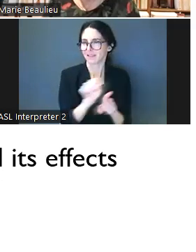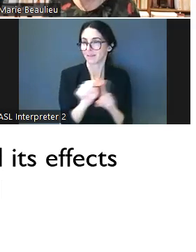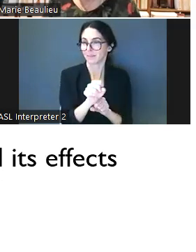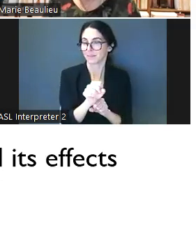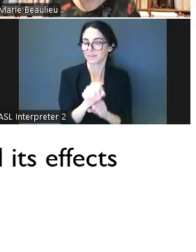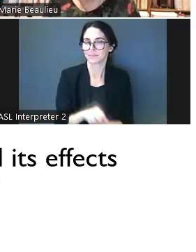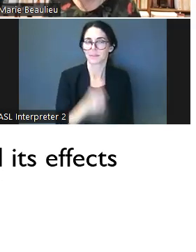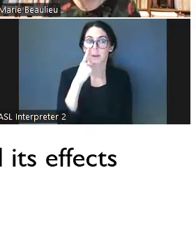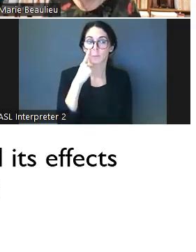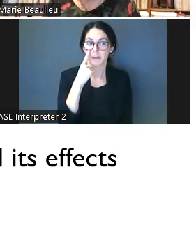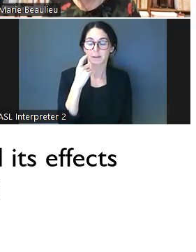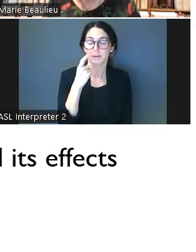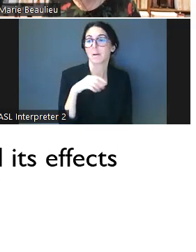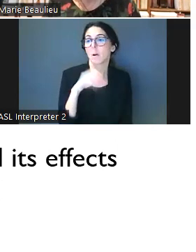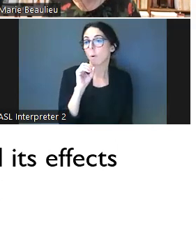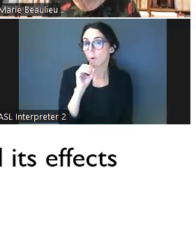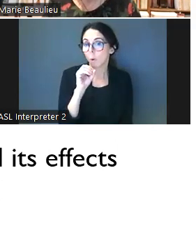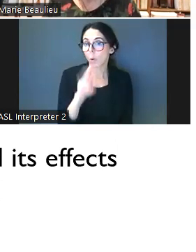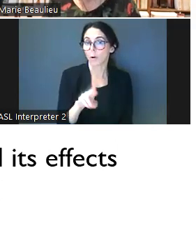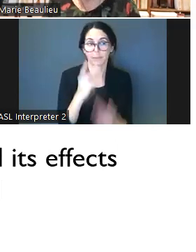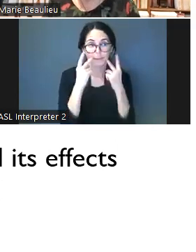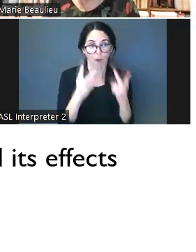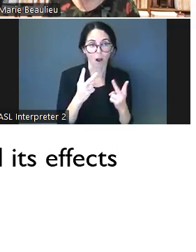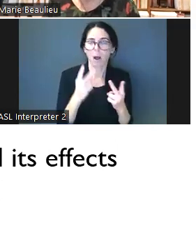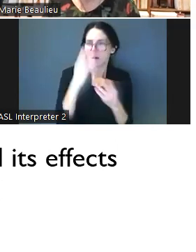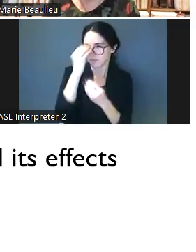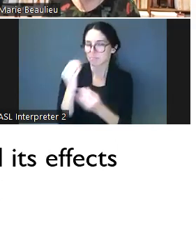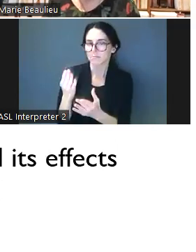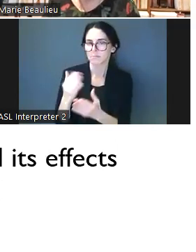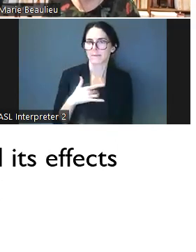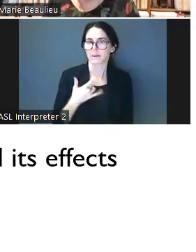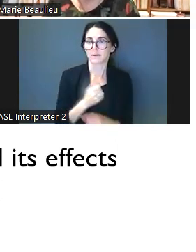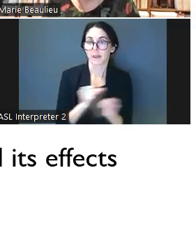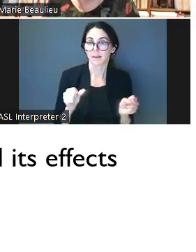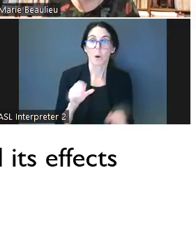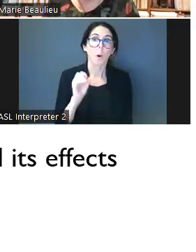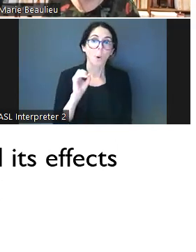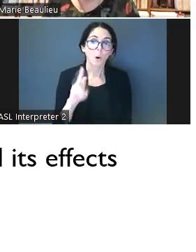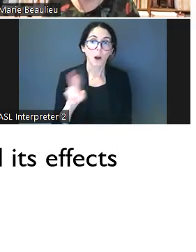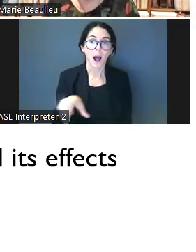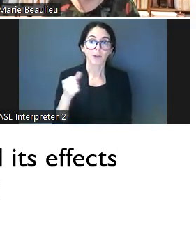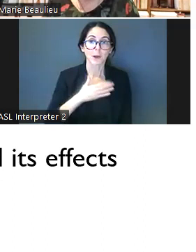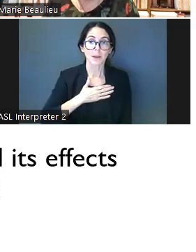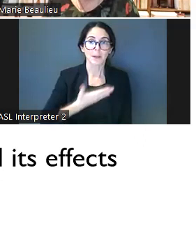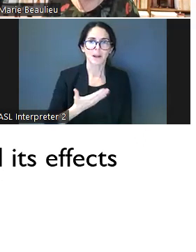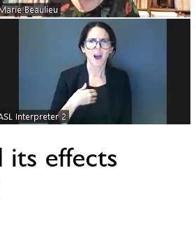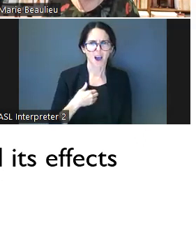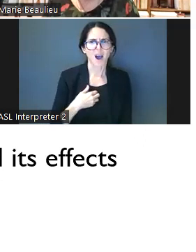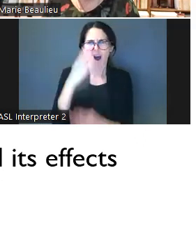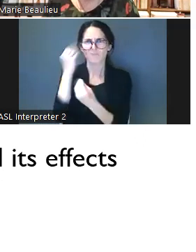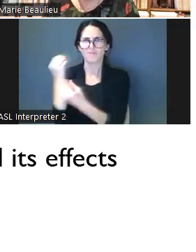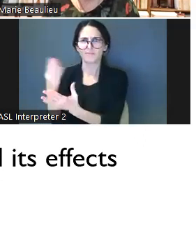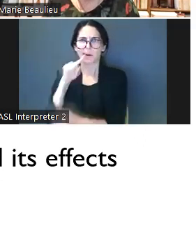they witnessed or they encountered. Others said, I wanted to act because I don't want this to happen again to